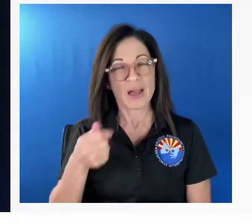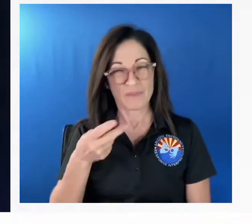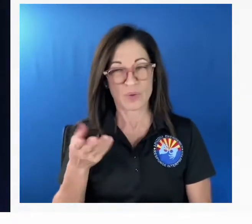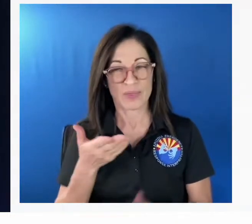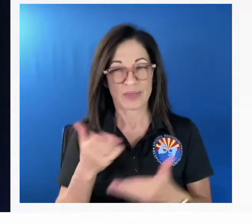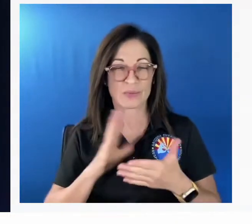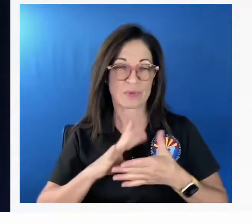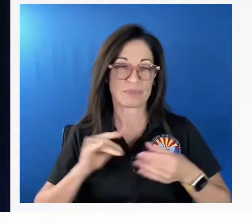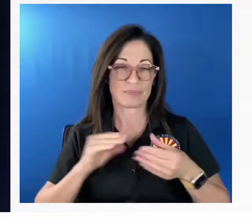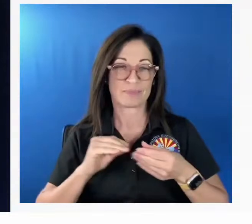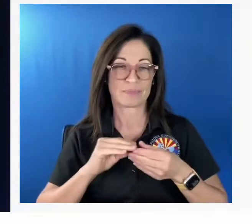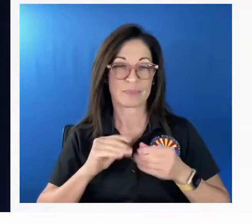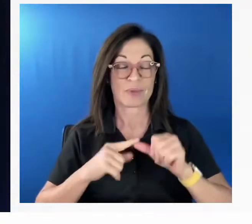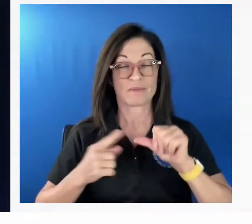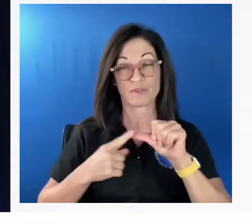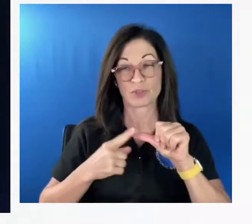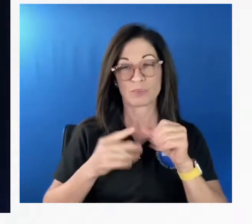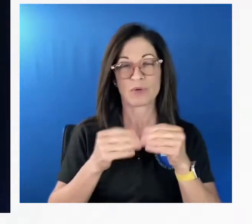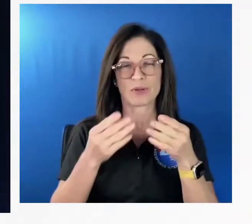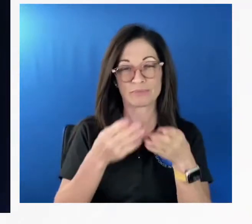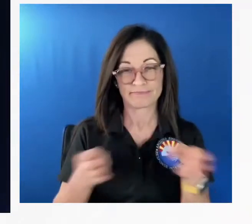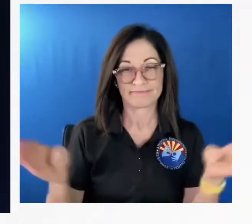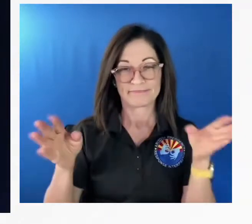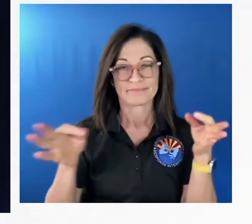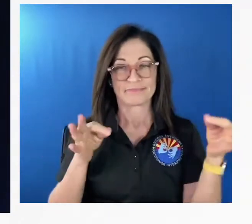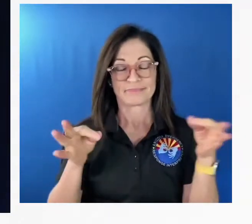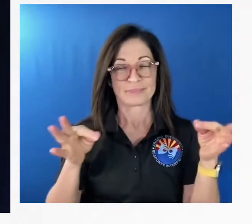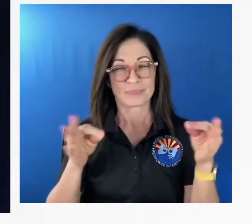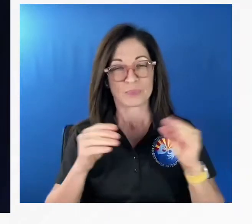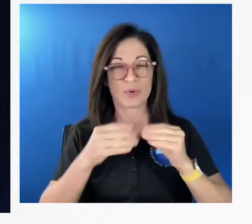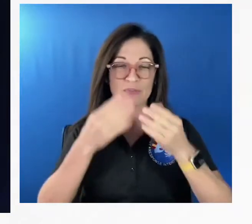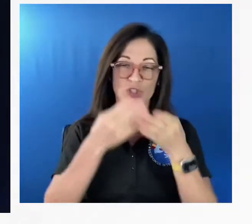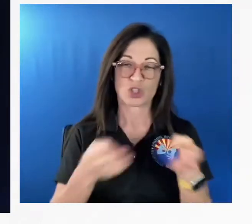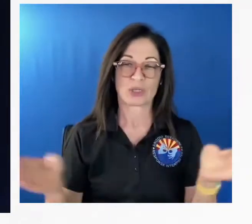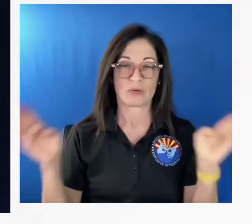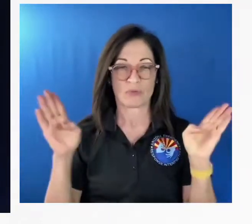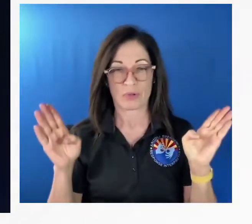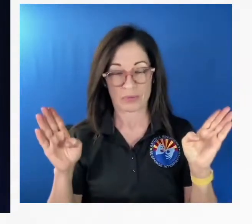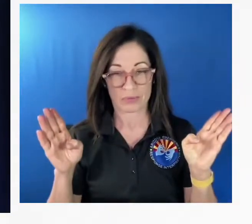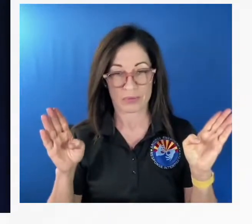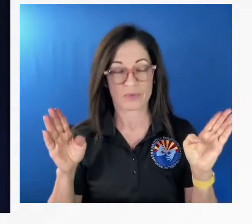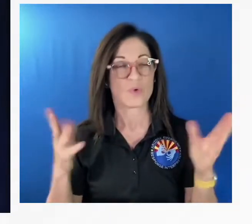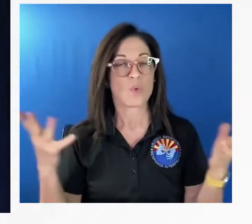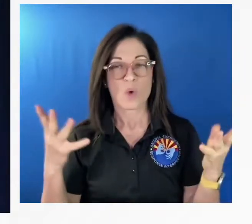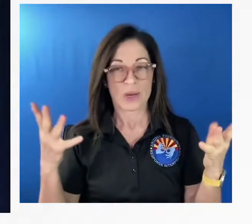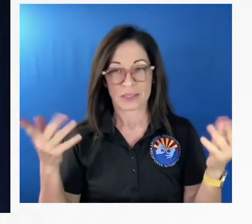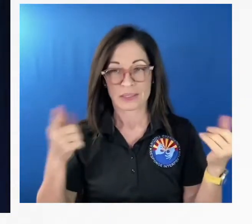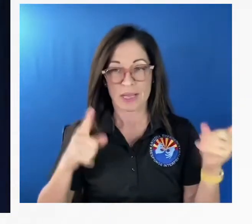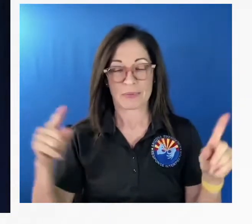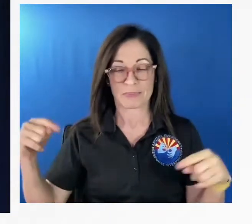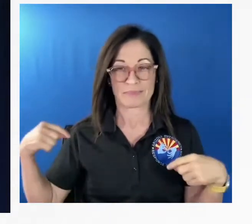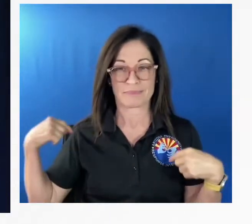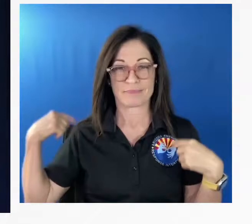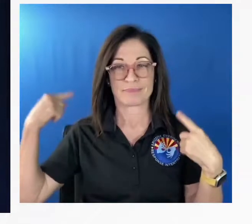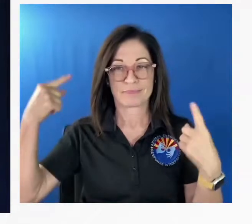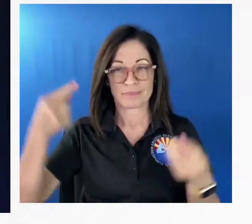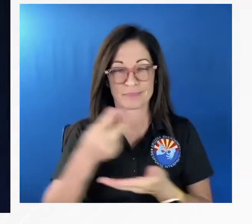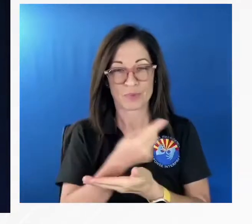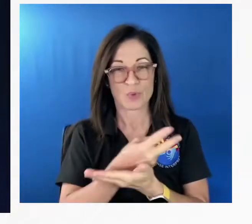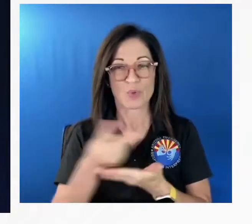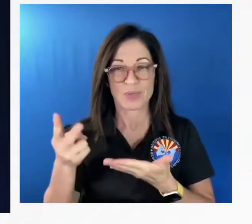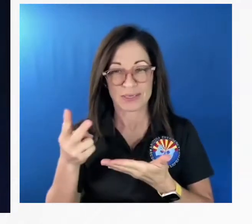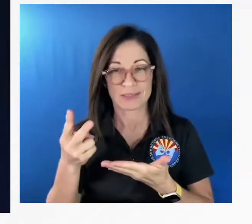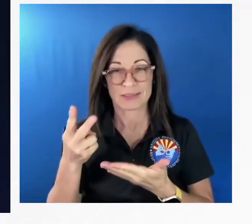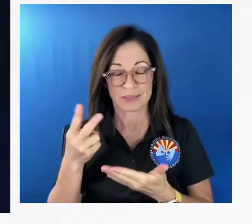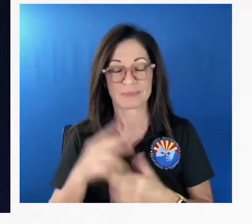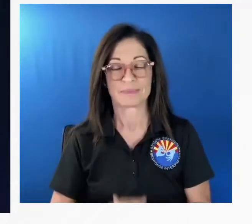of an overview at the 10,000 foot level, kind of what has progressed over the last couple of weeks on the fire and